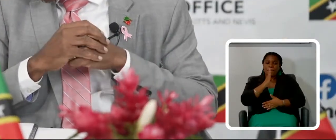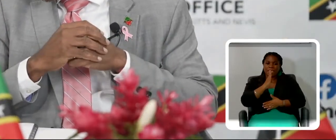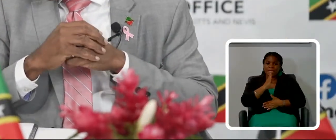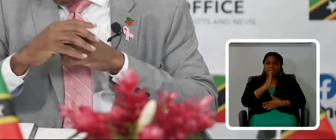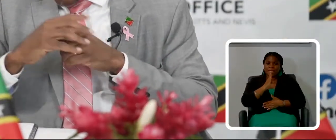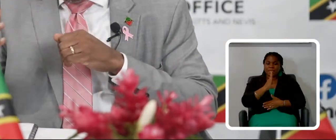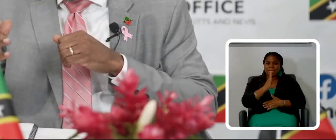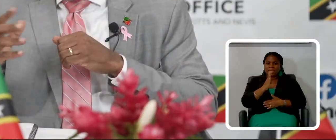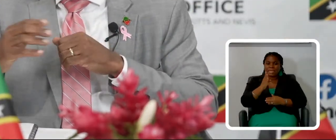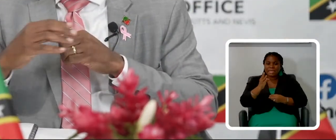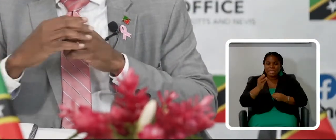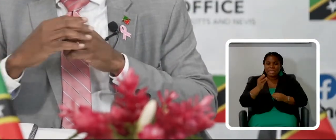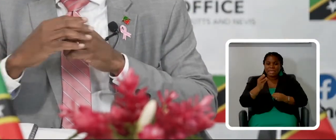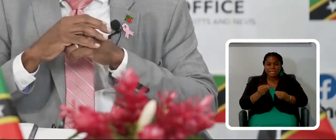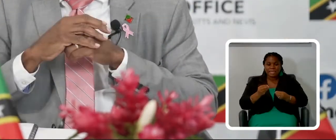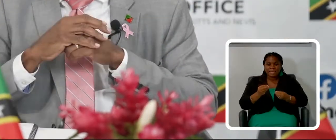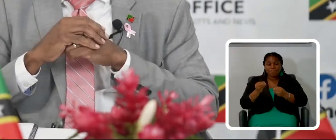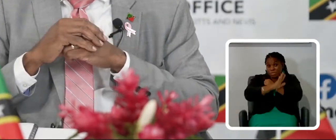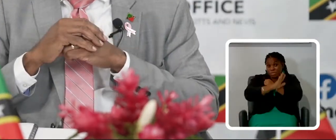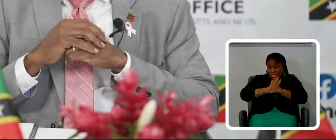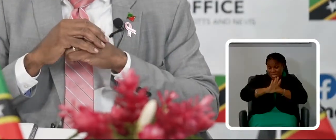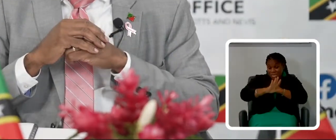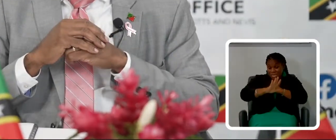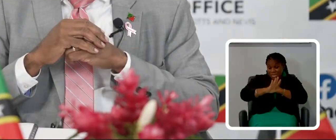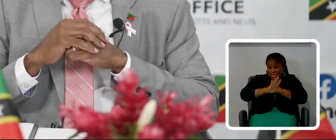United Nations that deals with that.